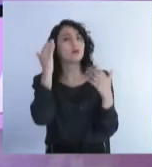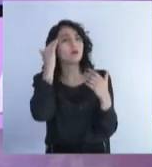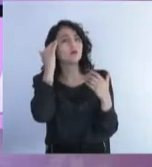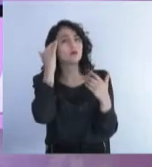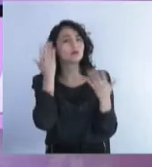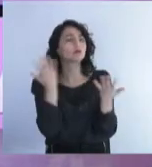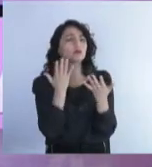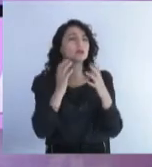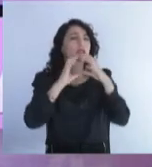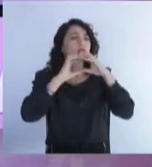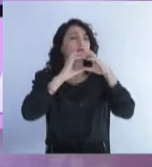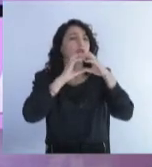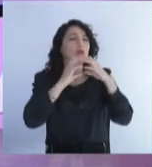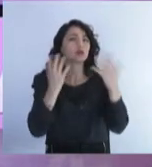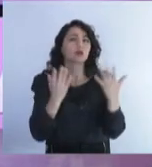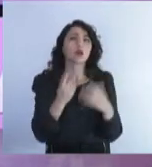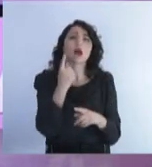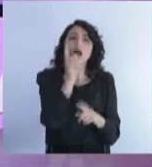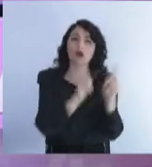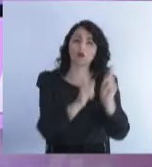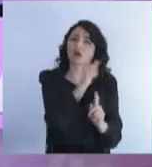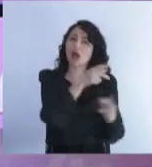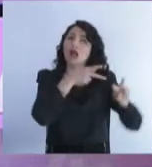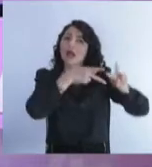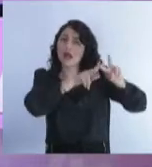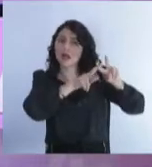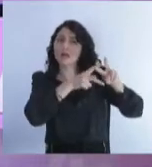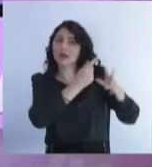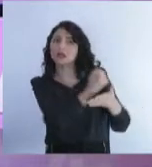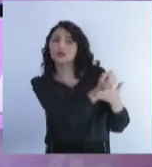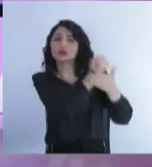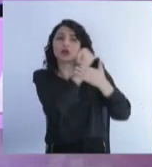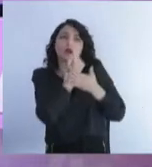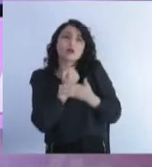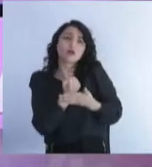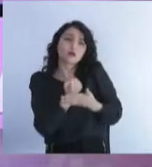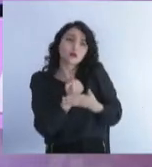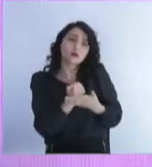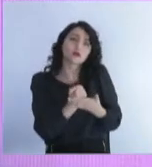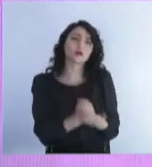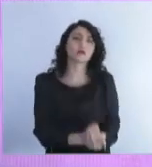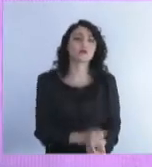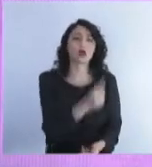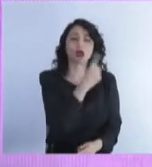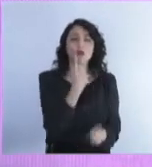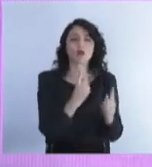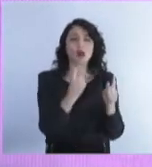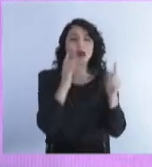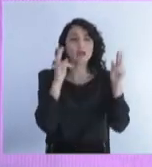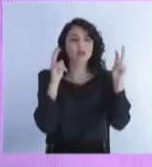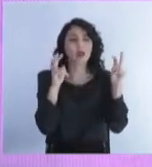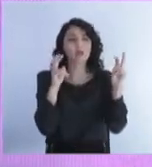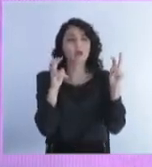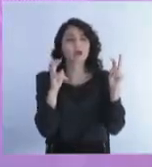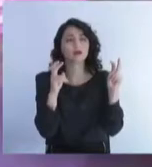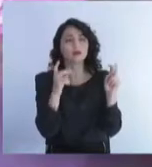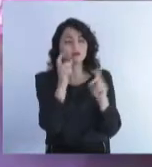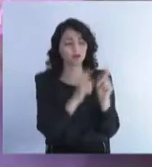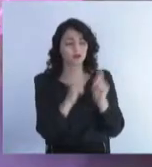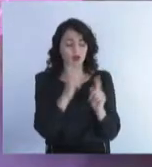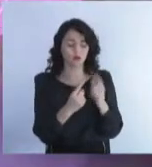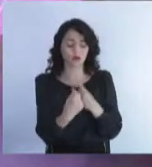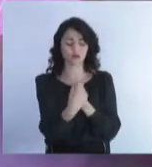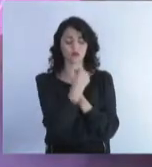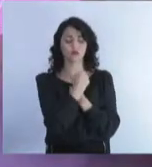but there are so many people that doesn't have any tool, or they are very focused on